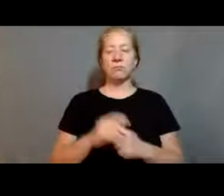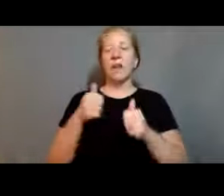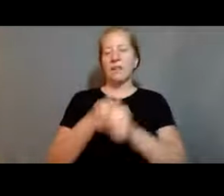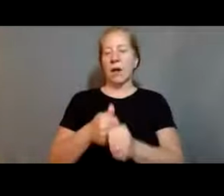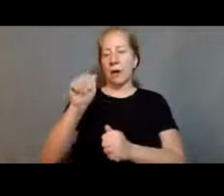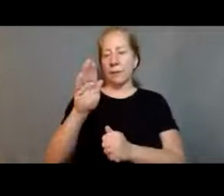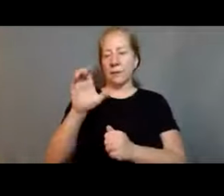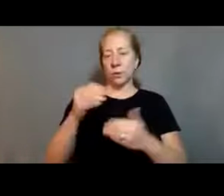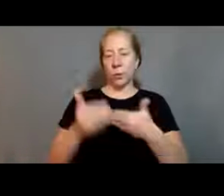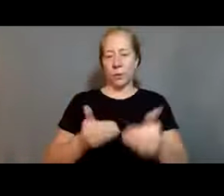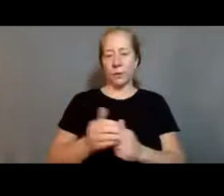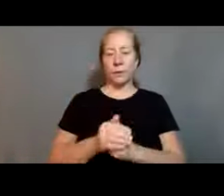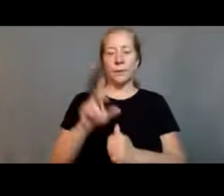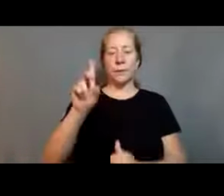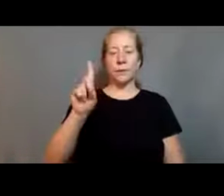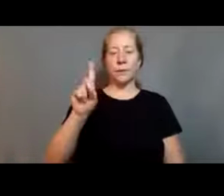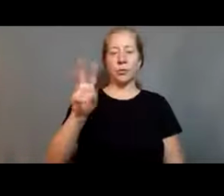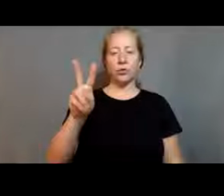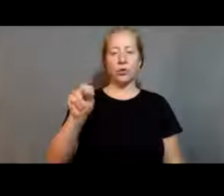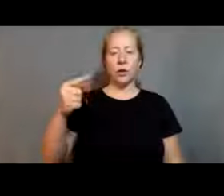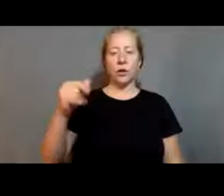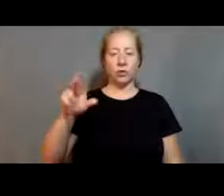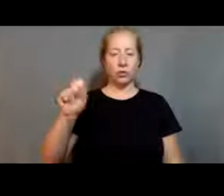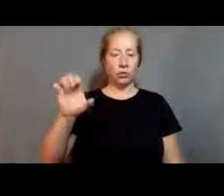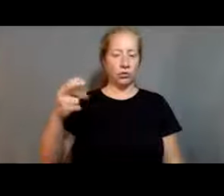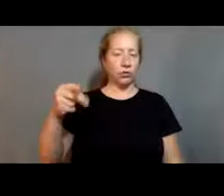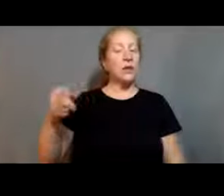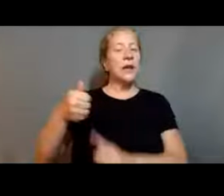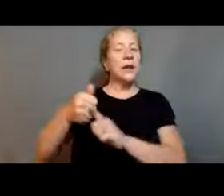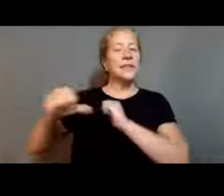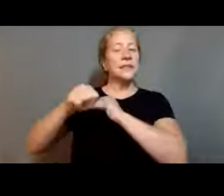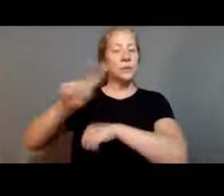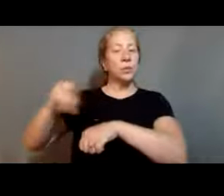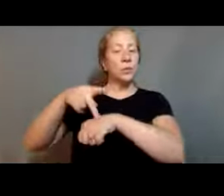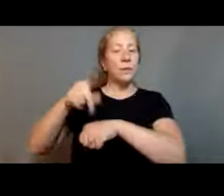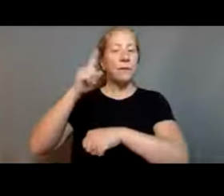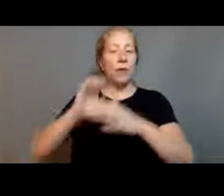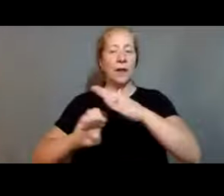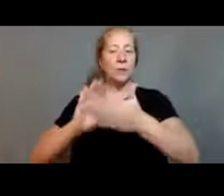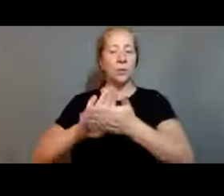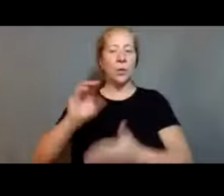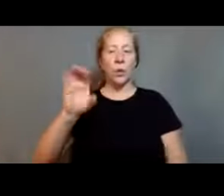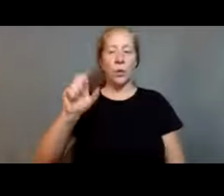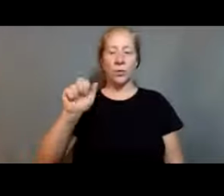order: Dawn Gersh, Assistant Principal at Ocean Avenue Elementary School;